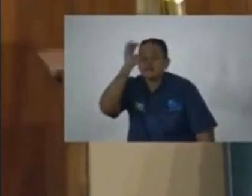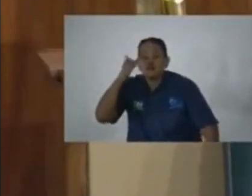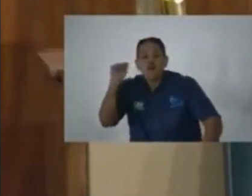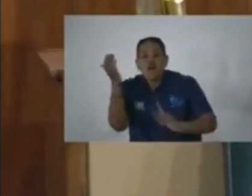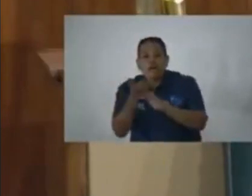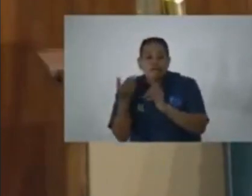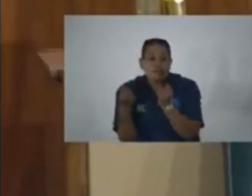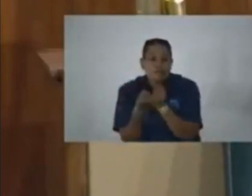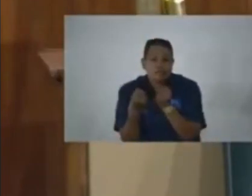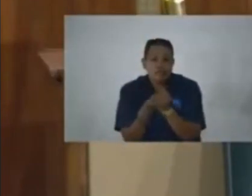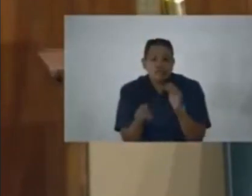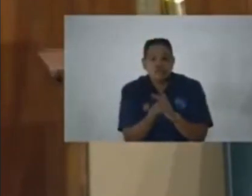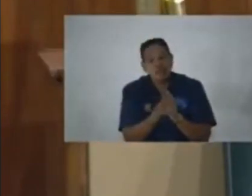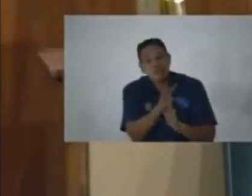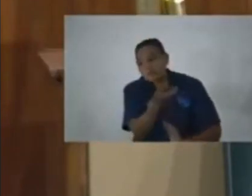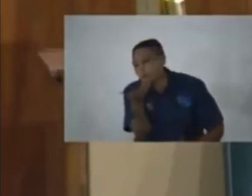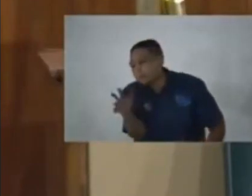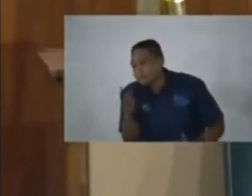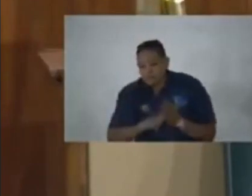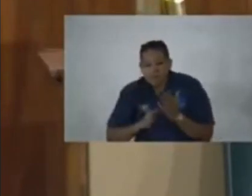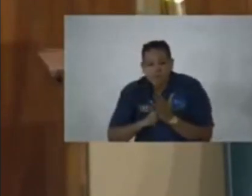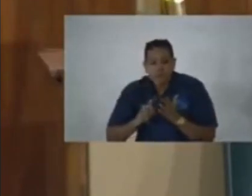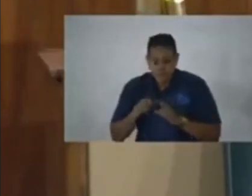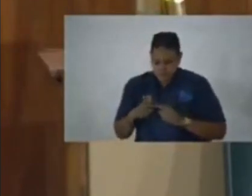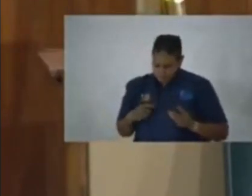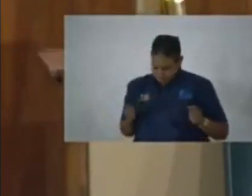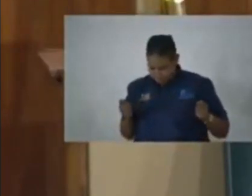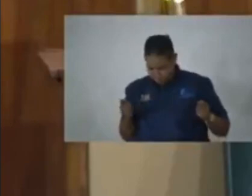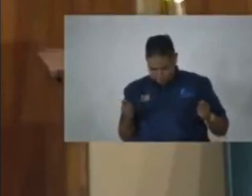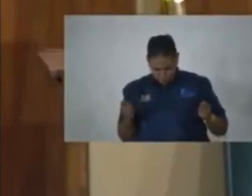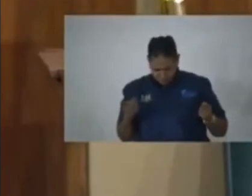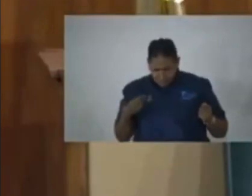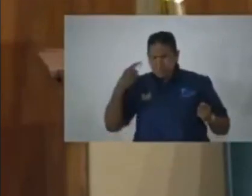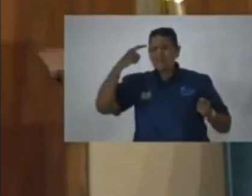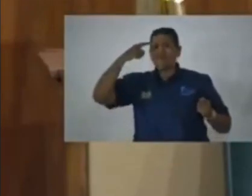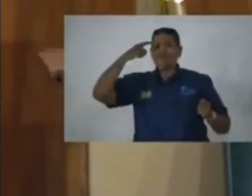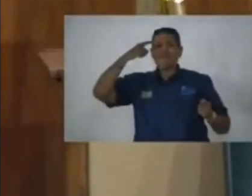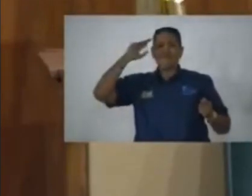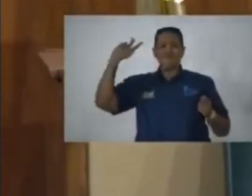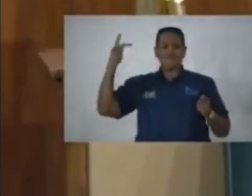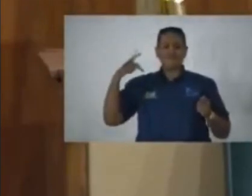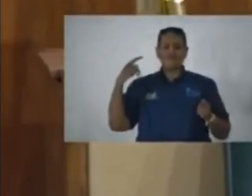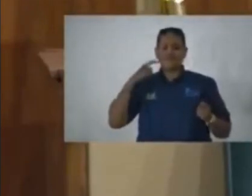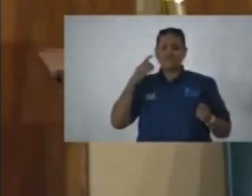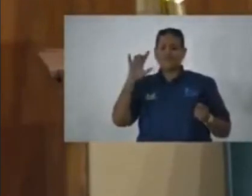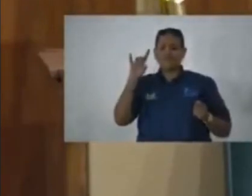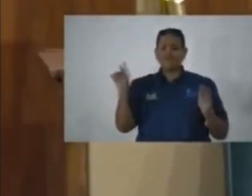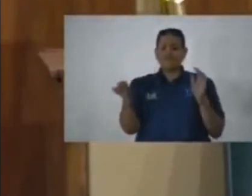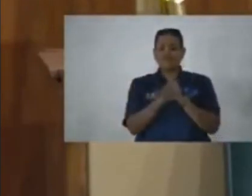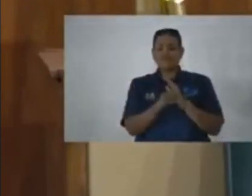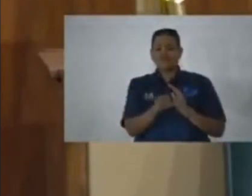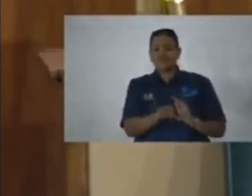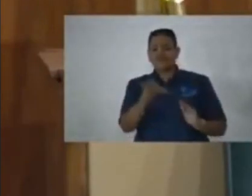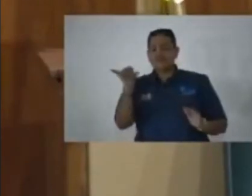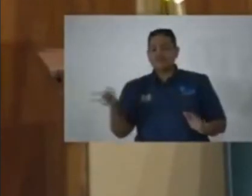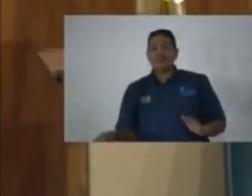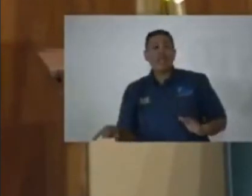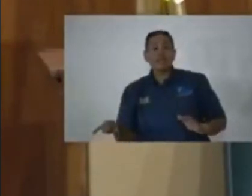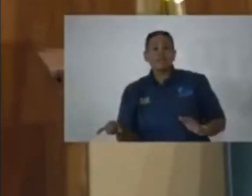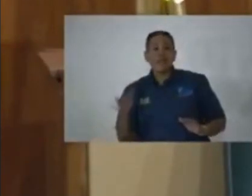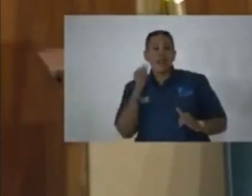school at the 7th grade. However, when I was reading the article, what struck me was the principal said, but the 8th grade have the same reality last year, 7th